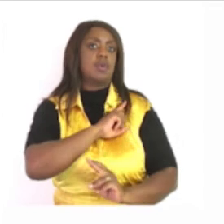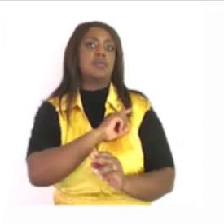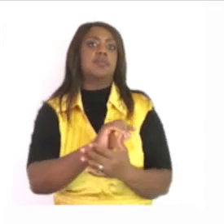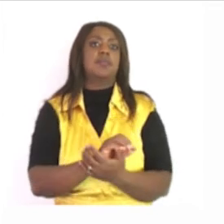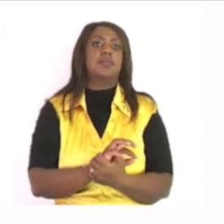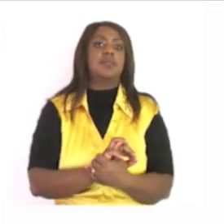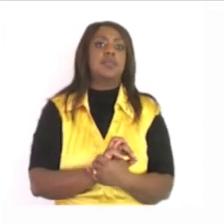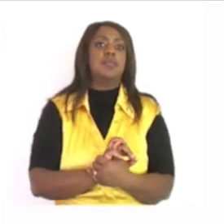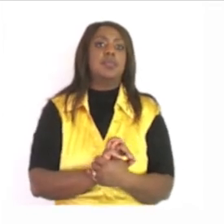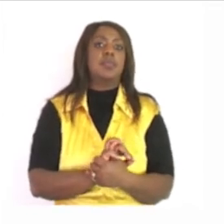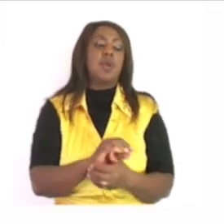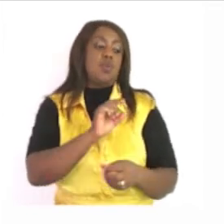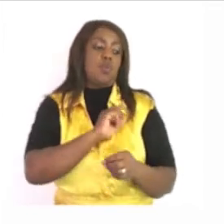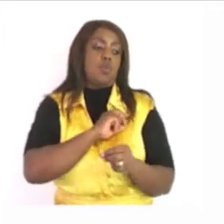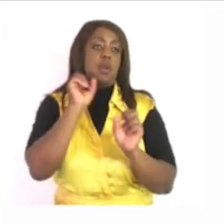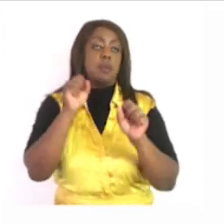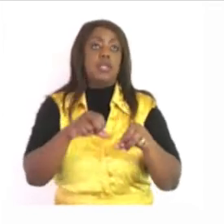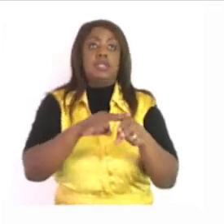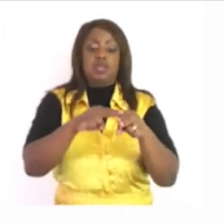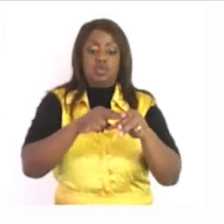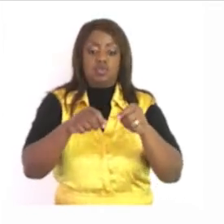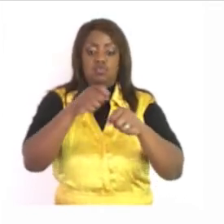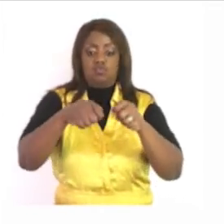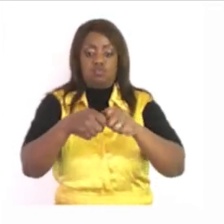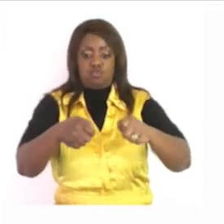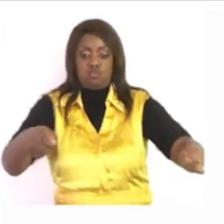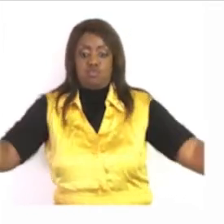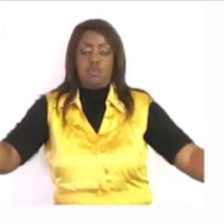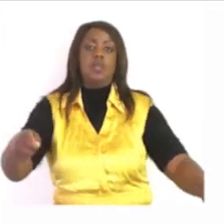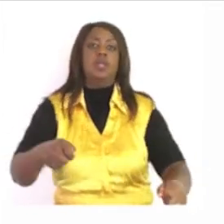Why do we have to use a measuring tape or a meter stick?